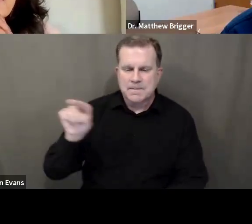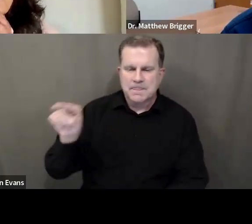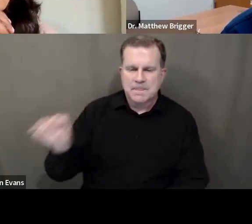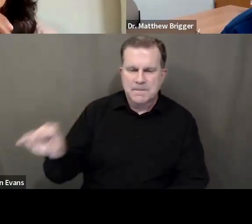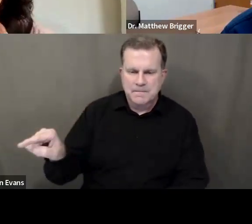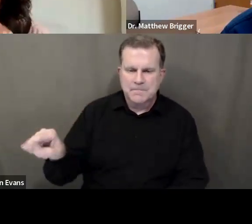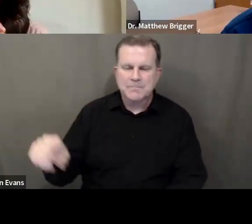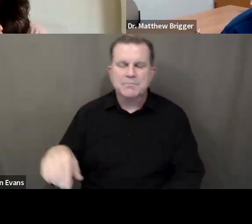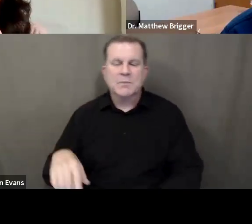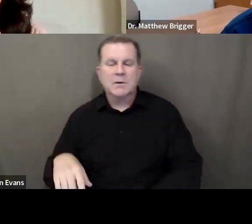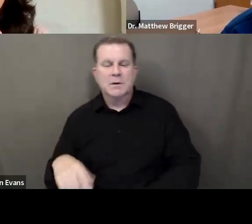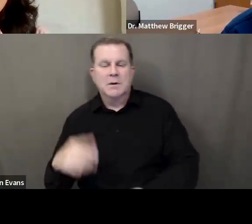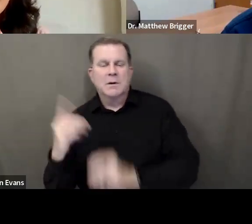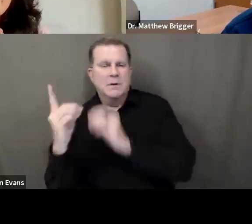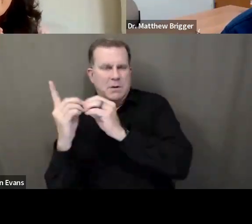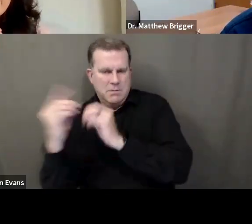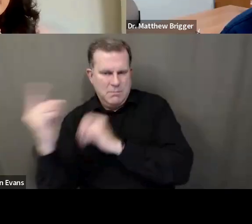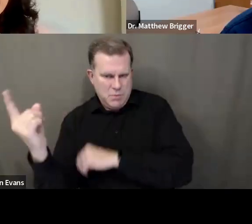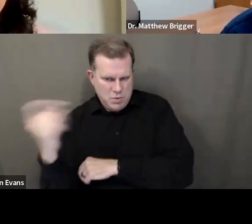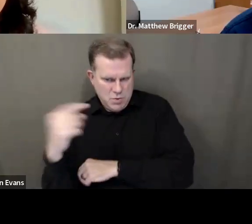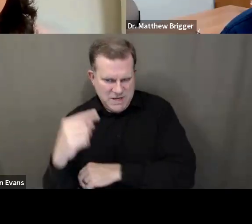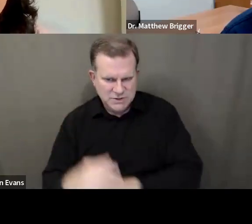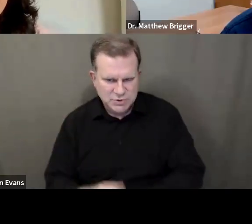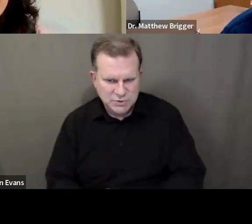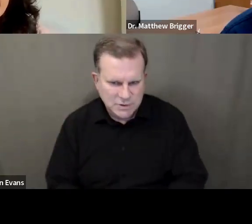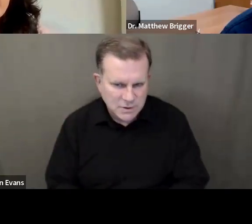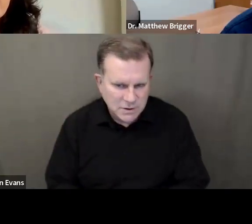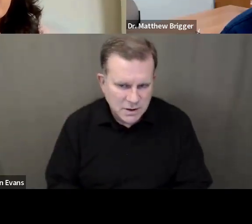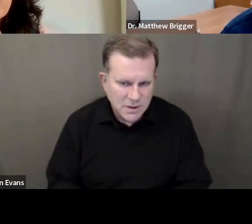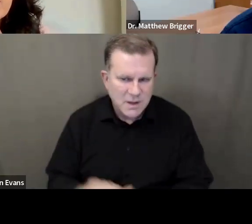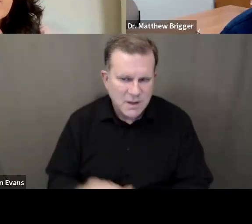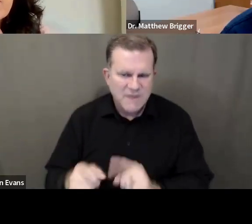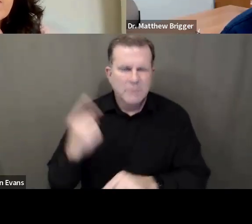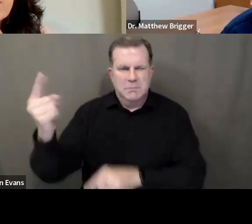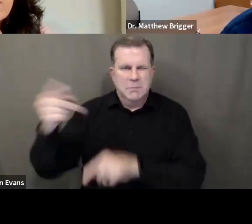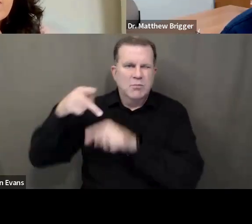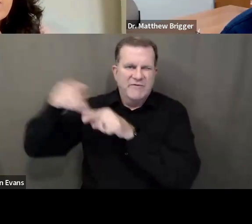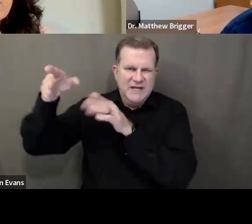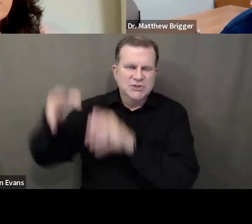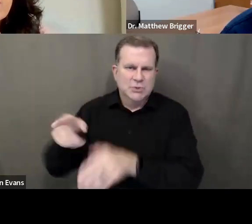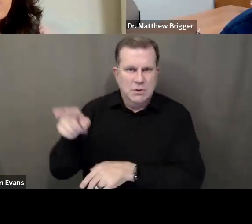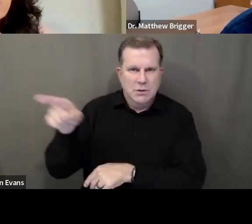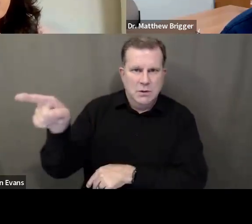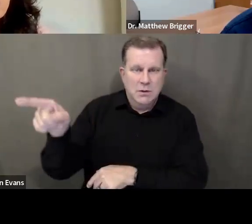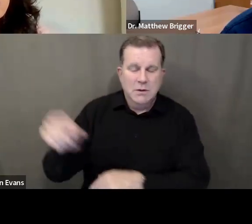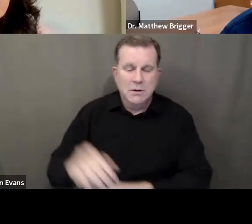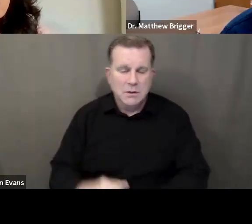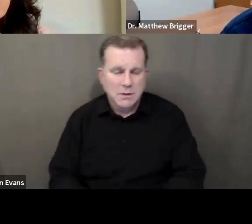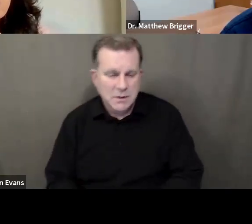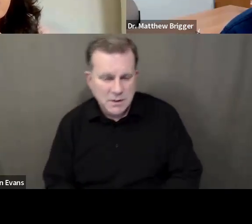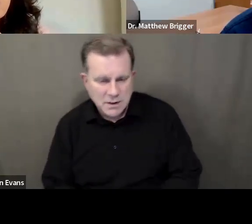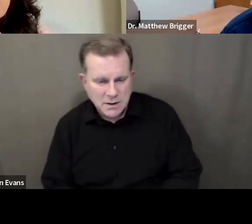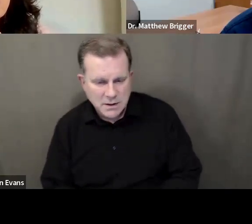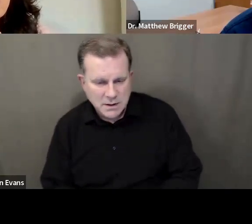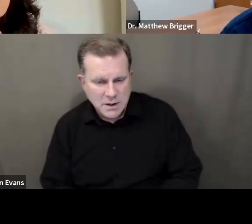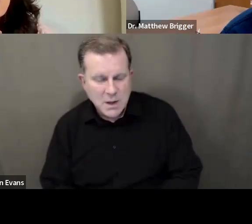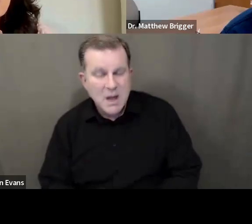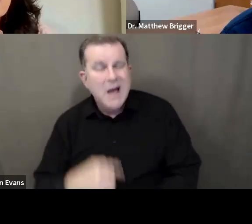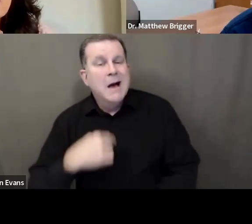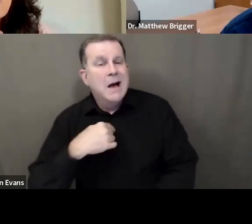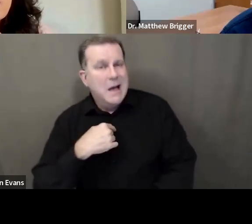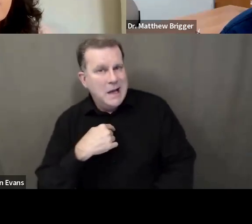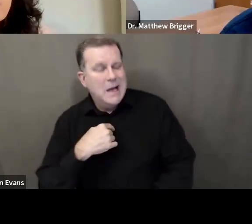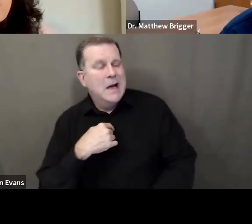We have a question, I guess, it's also it's coming from a professional. They say, Rebecca says, I'm seeing a patient who